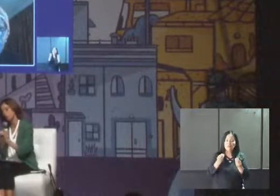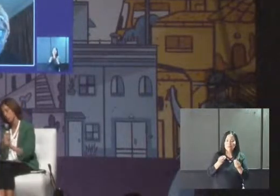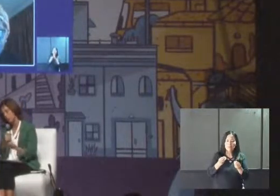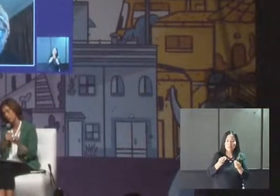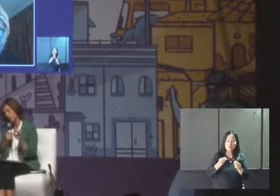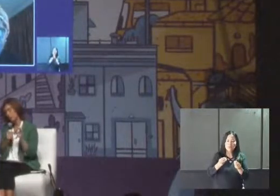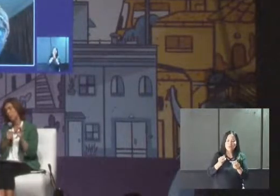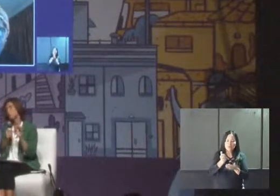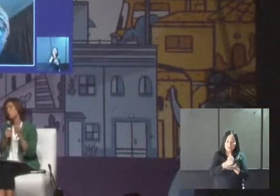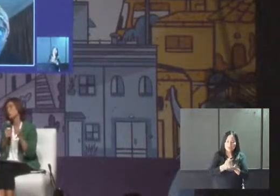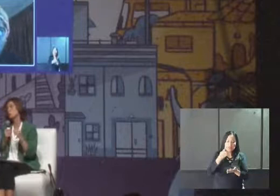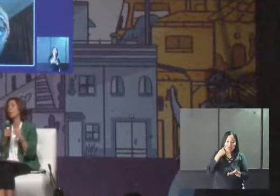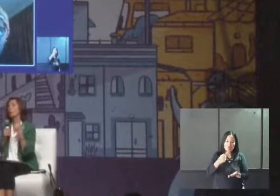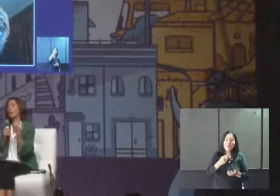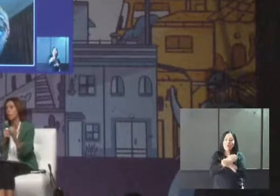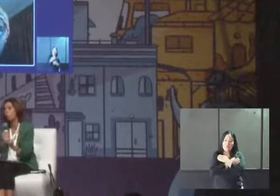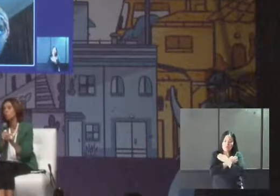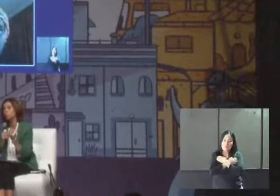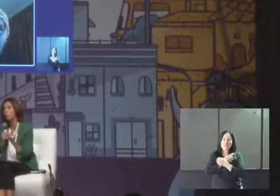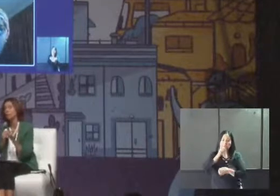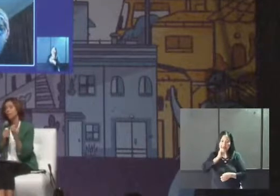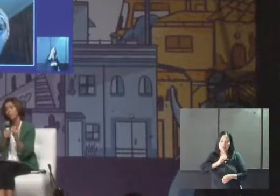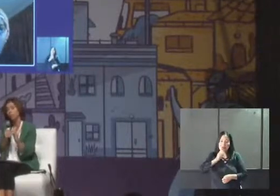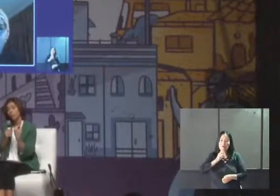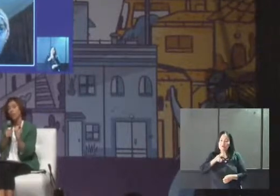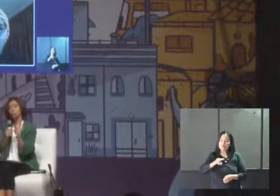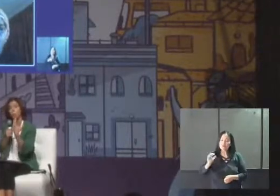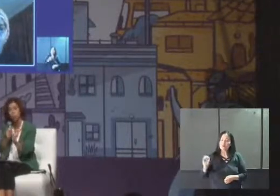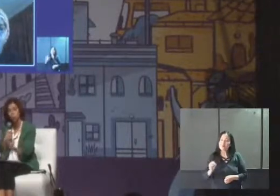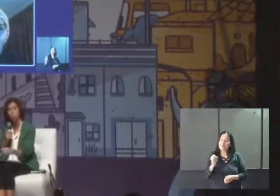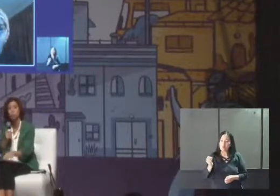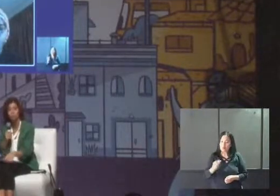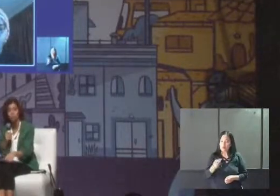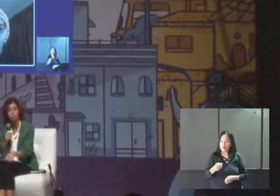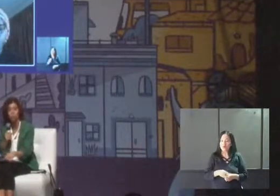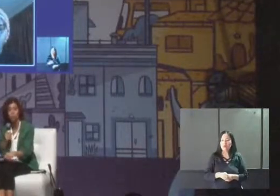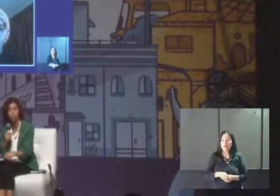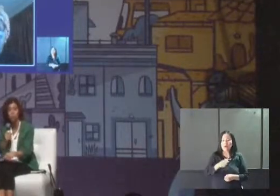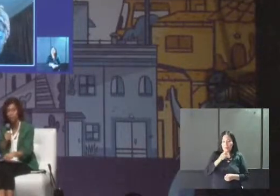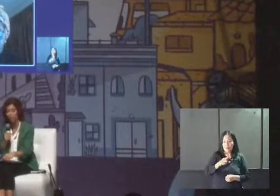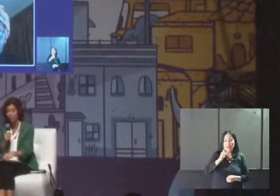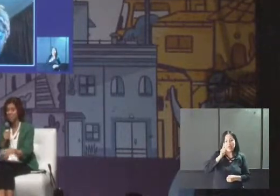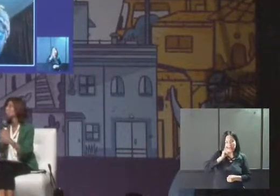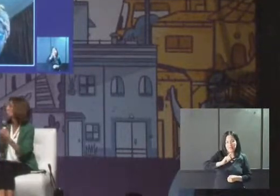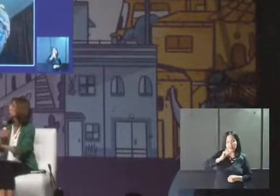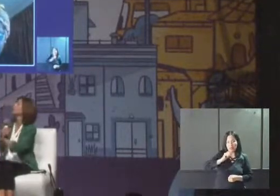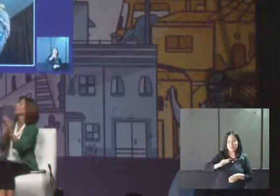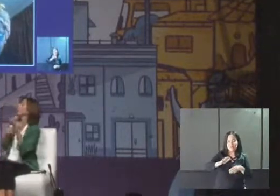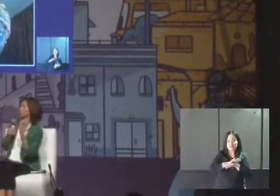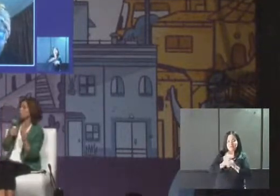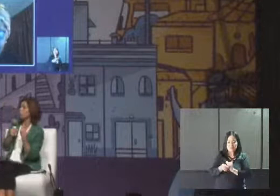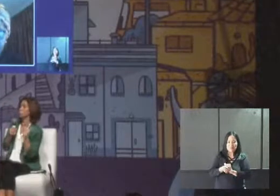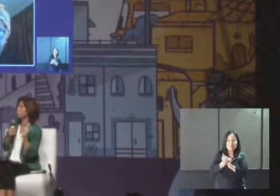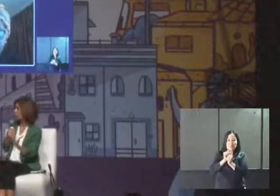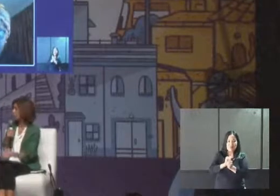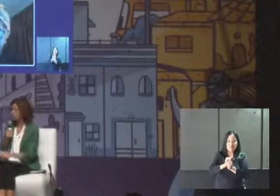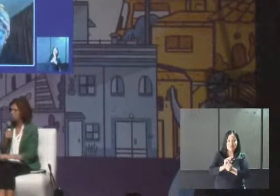cities are focusing on this, of course, and we think this is a great opportunity for a transformative recovery